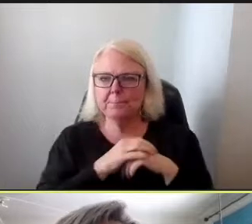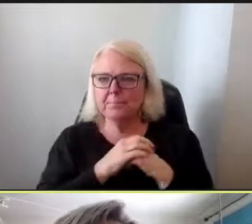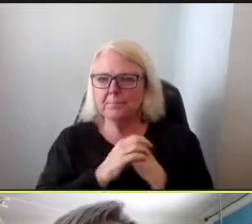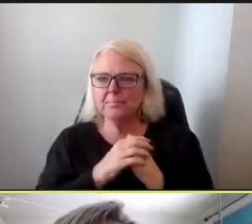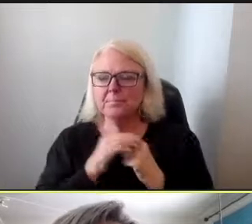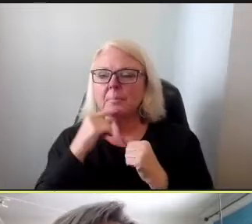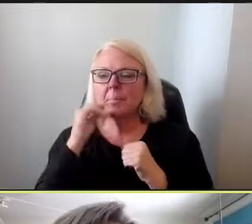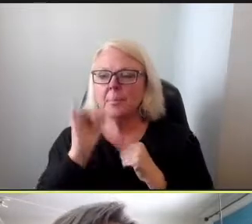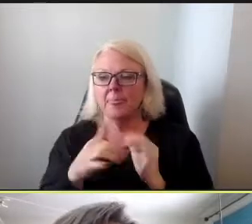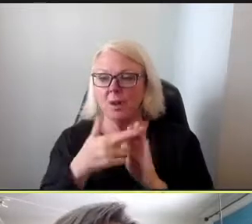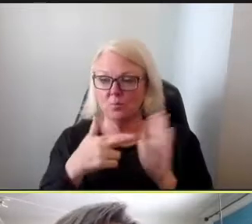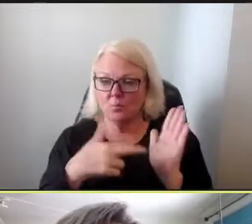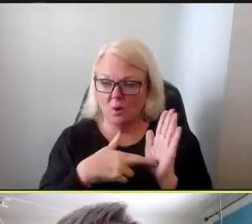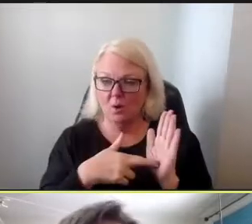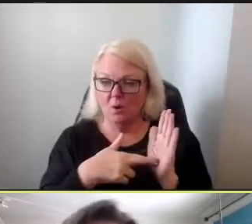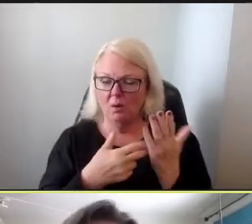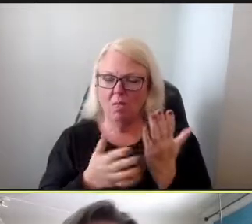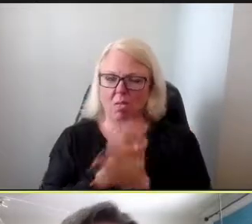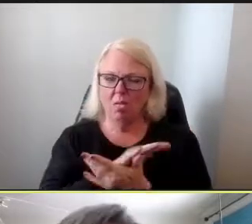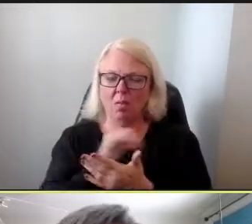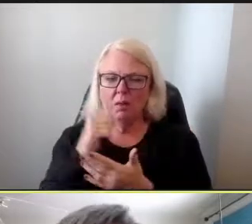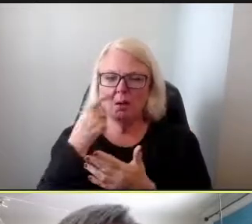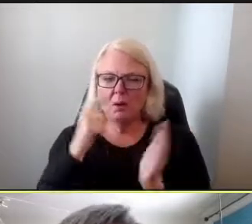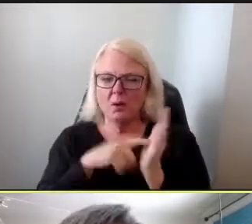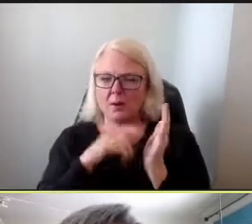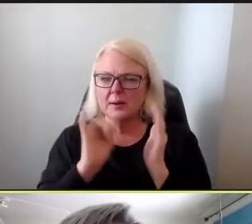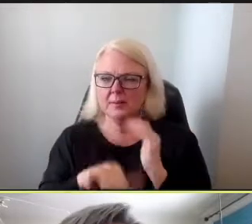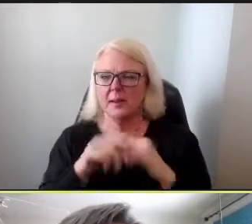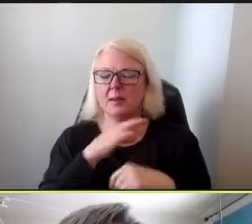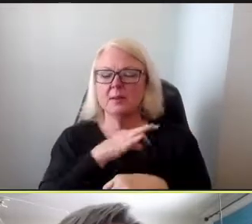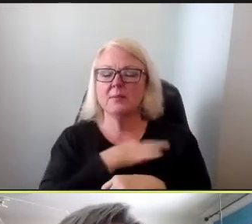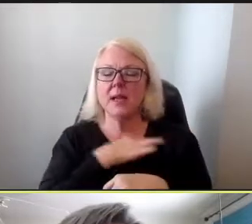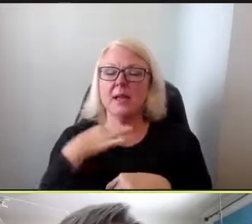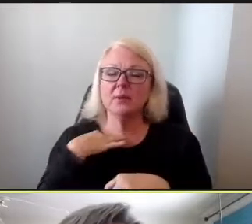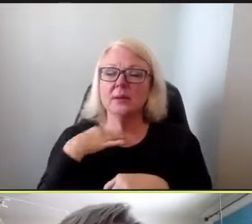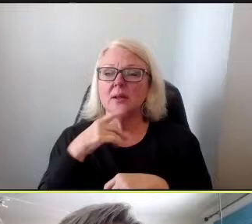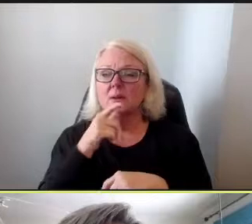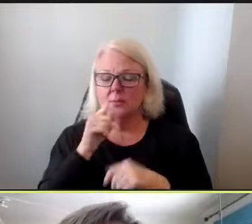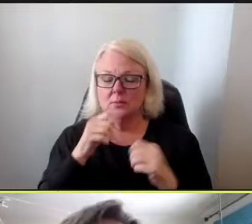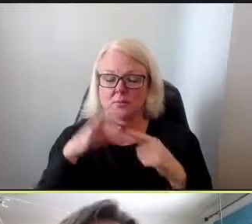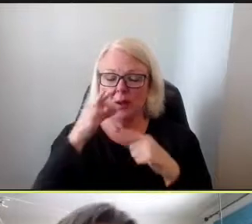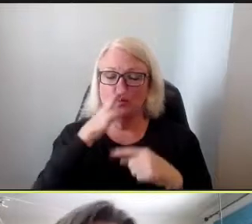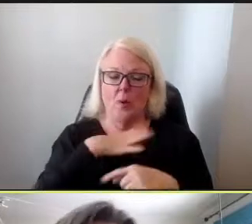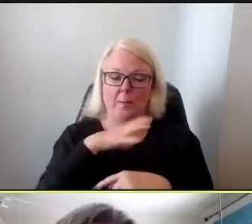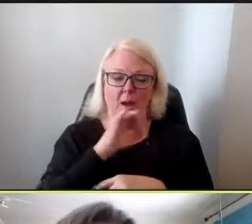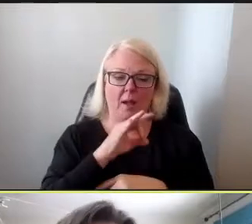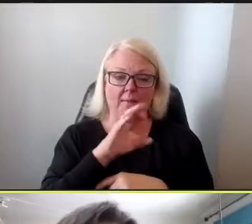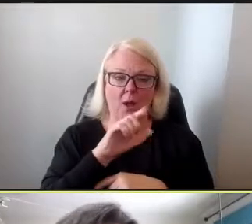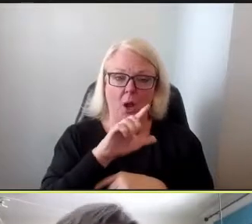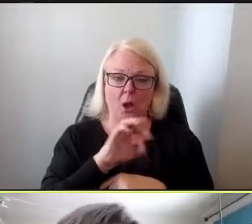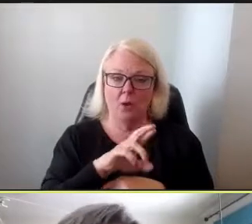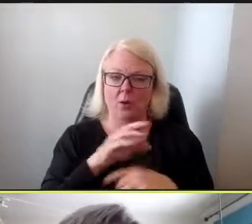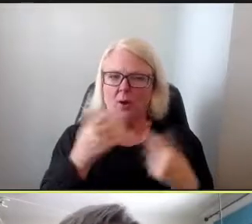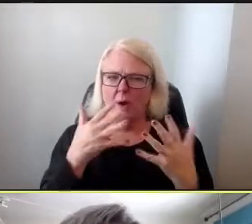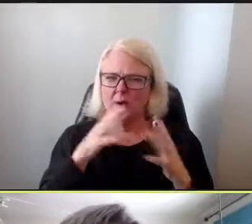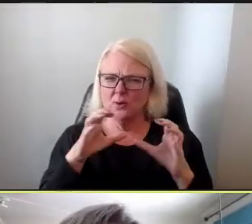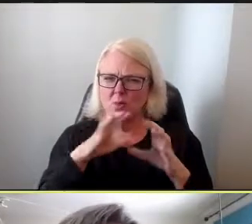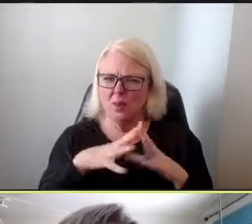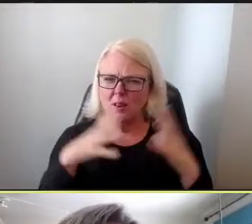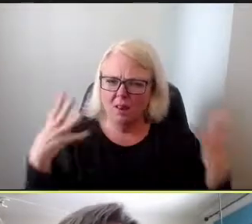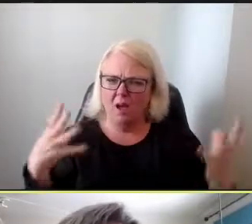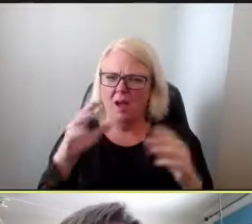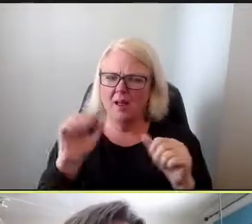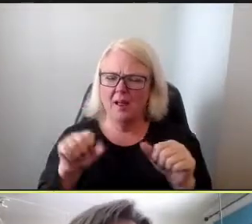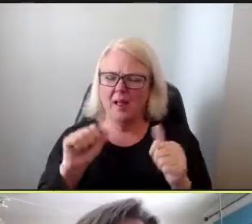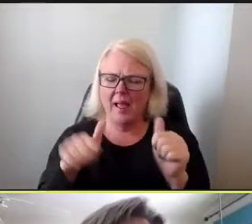this rule blatantly overlooked the fact that minoritized faculty, especially women of color, already do enormous amounts of extra